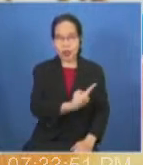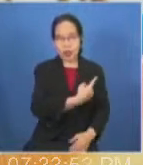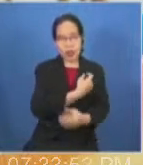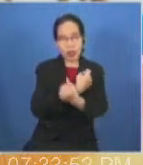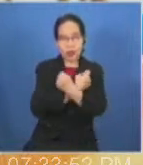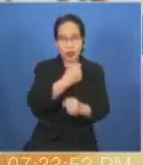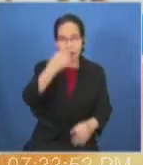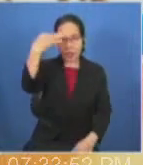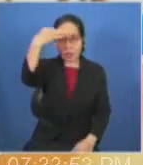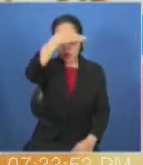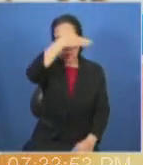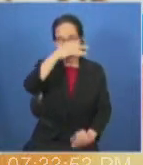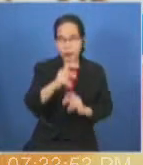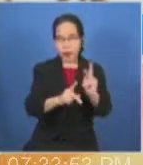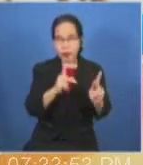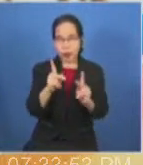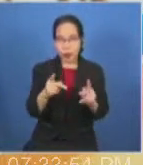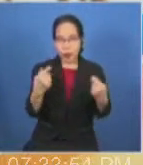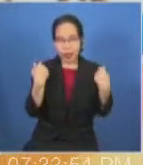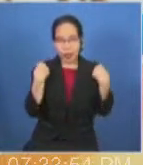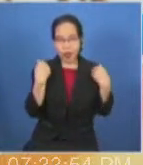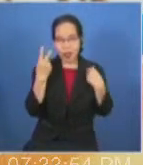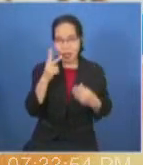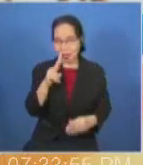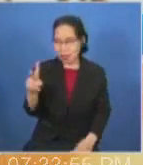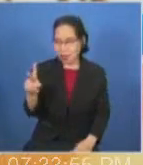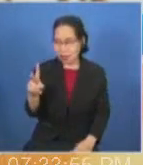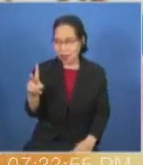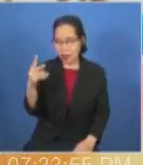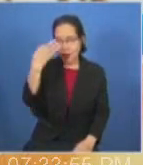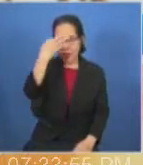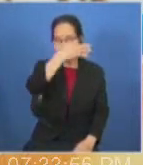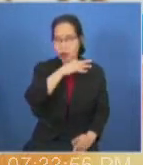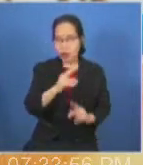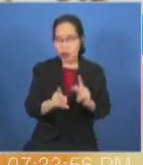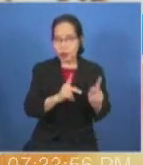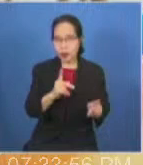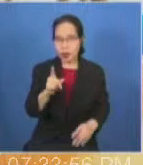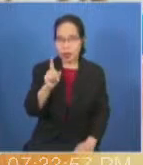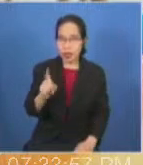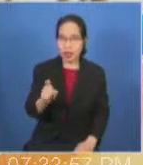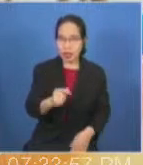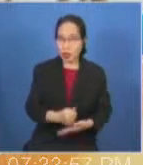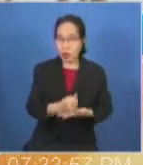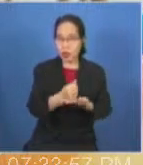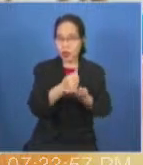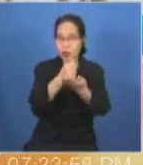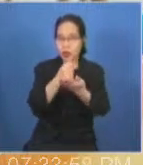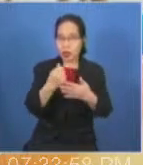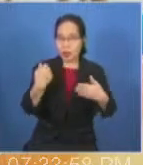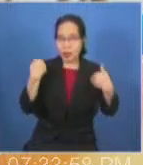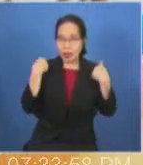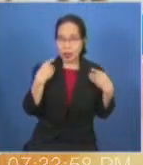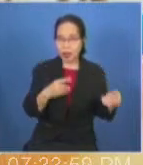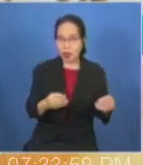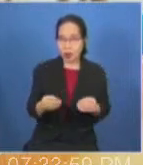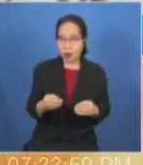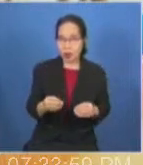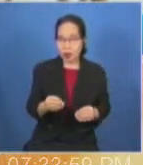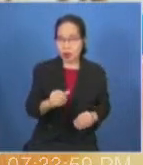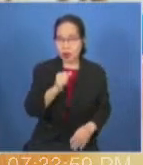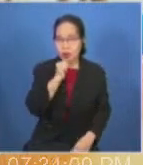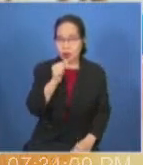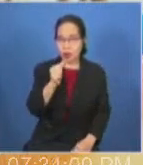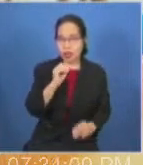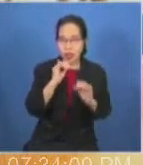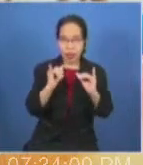If there is a law or commandment to love our fellow men, If we see our fellow man in need and there's